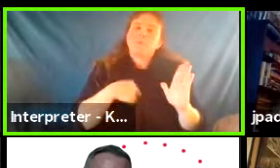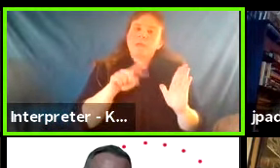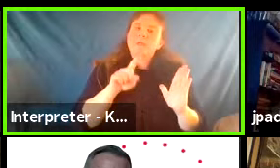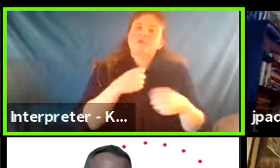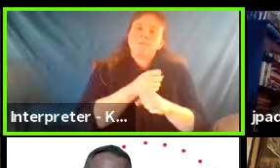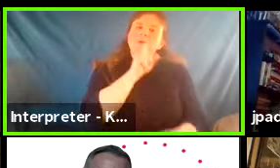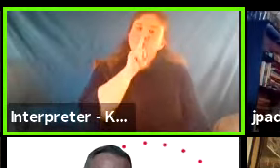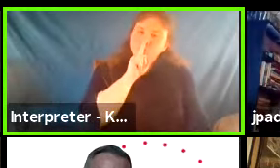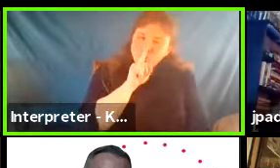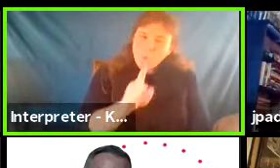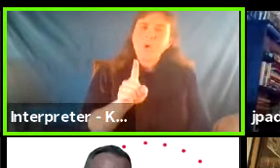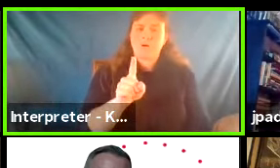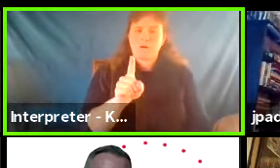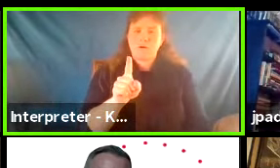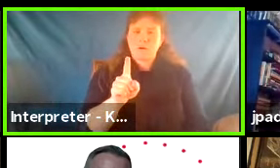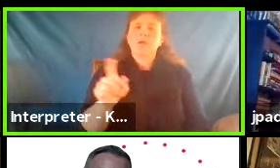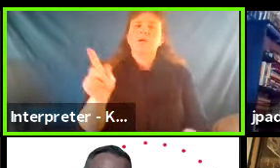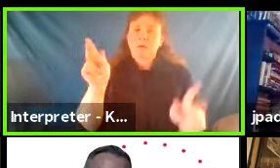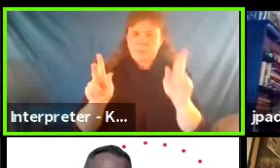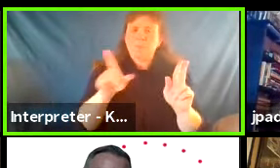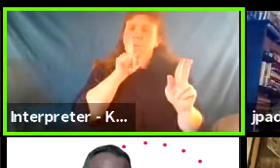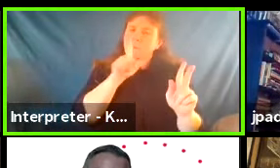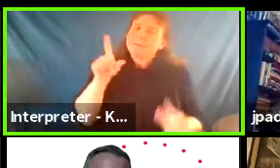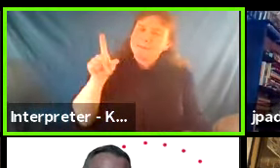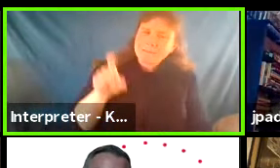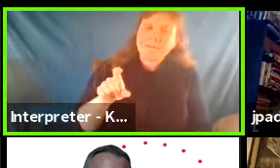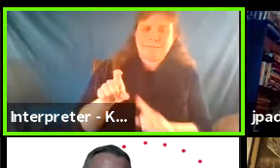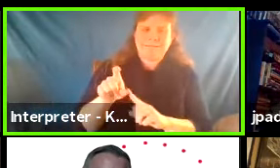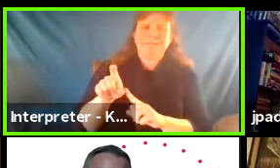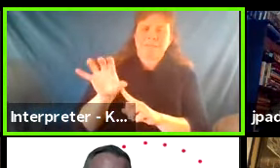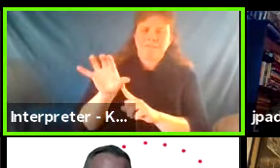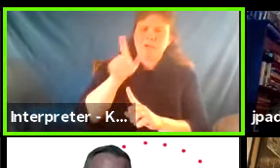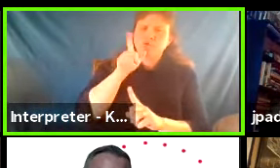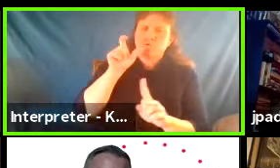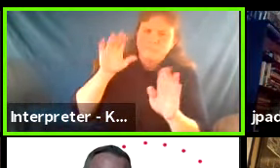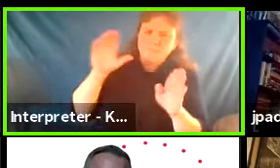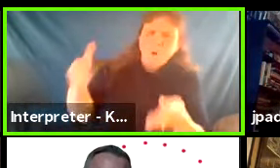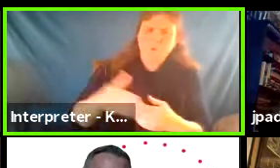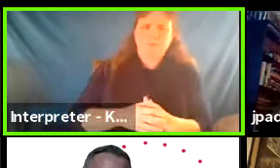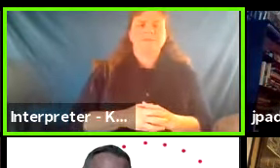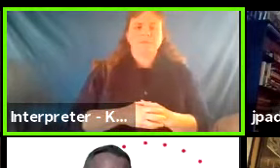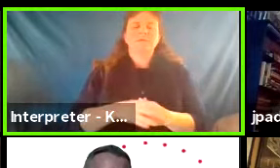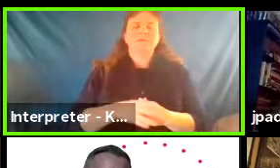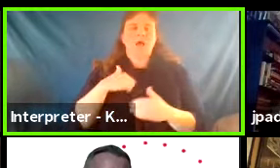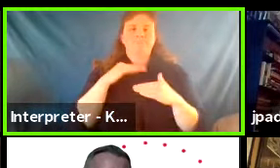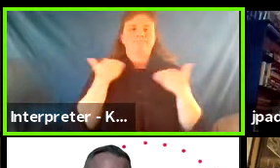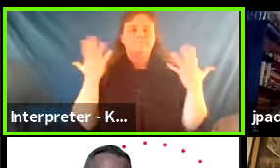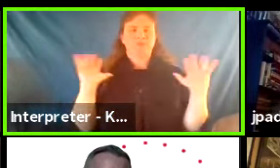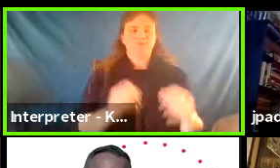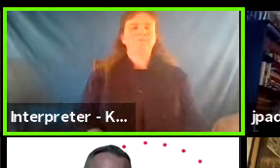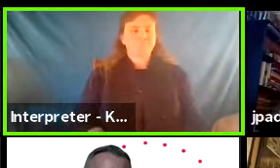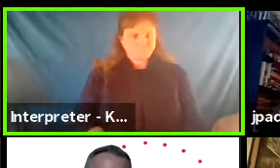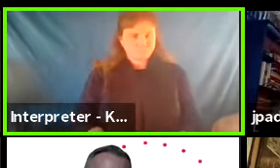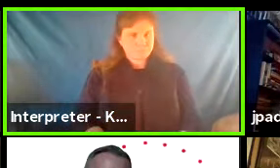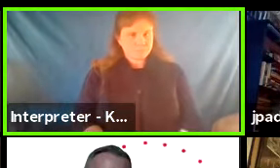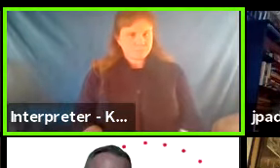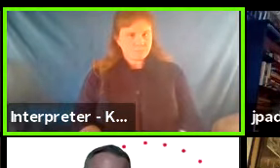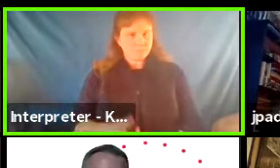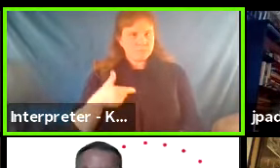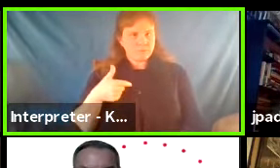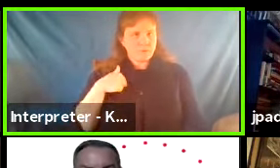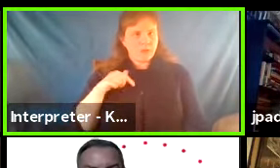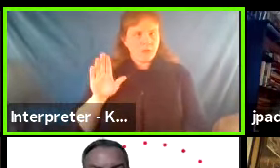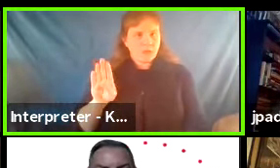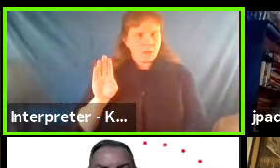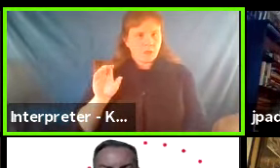person that really needs it. And I'll stop there. Thank you. Esther, very much. Yeah, thank you so much. I just want to